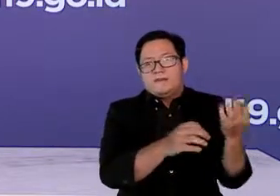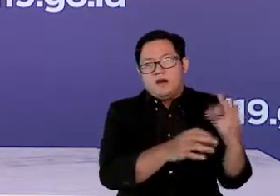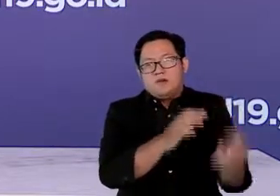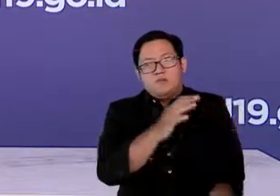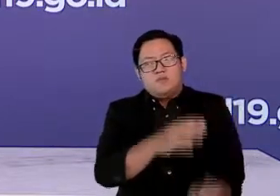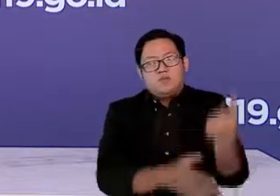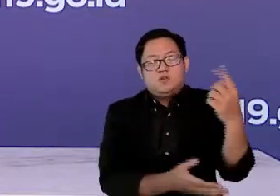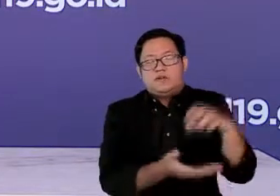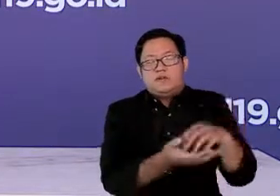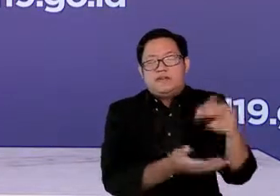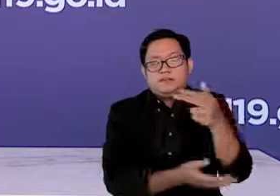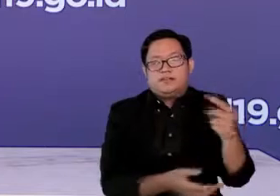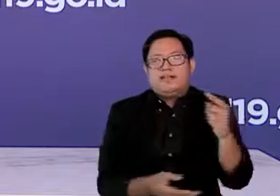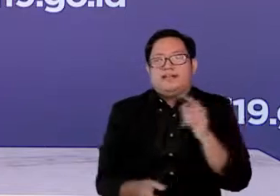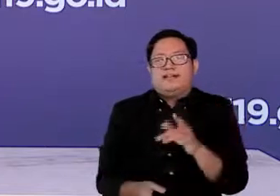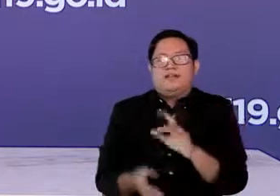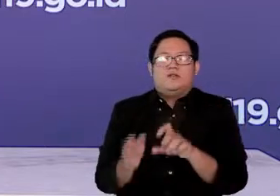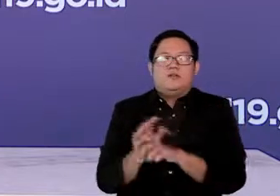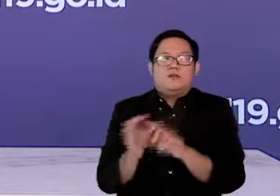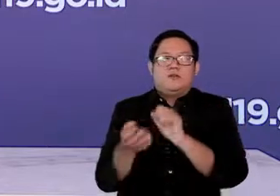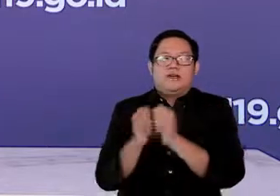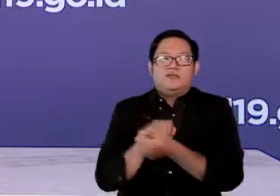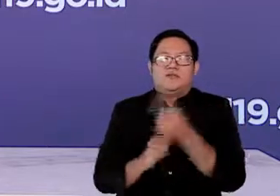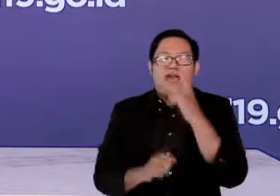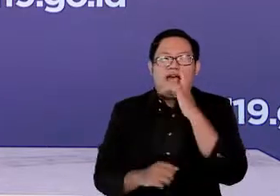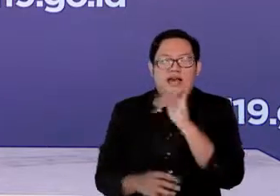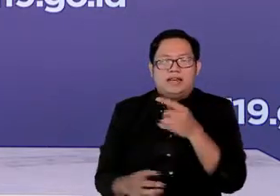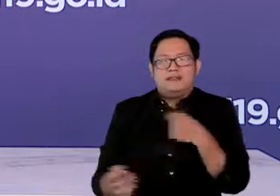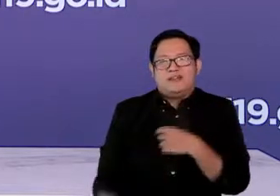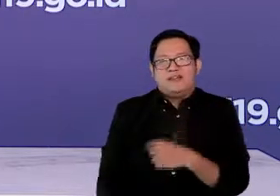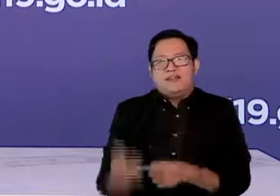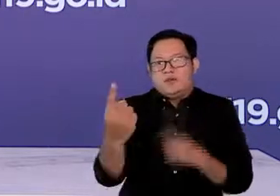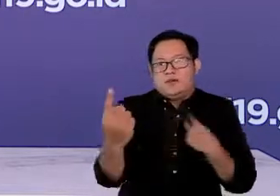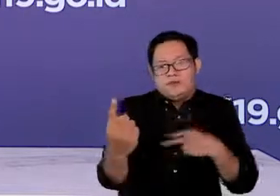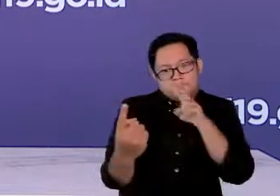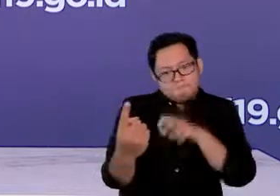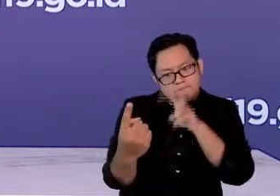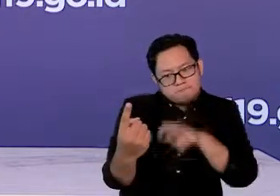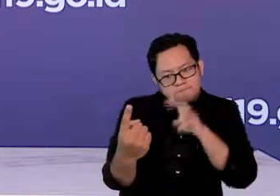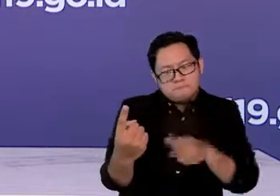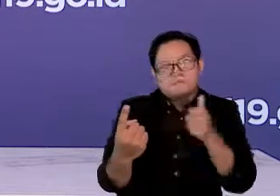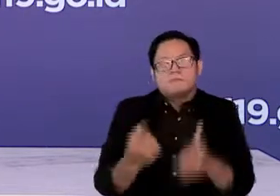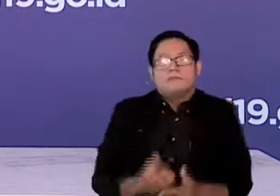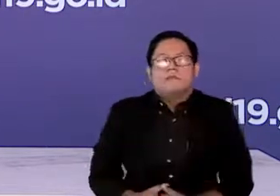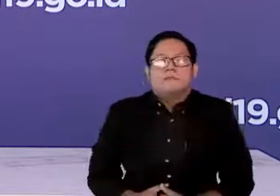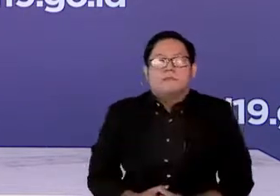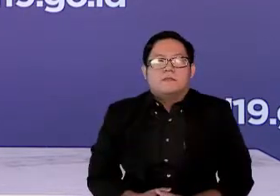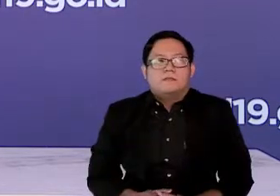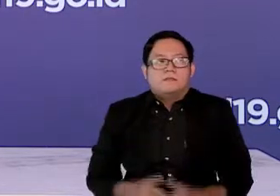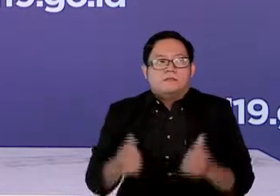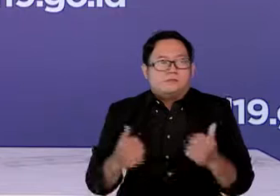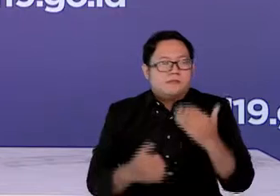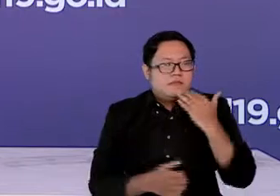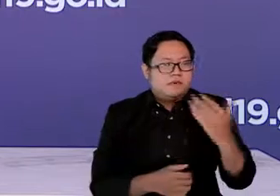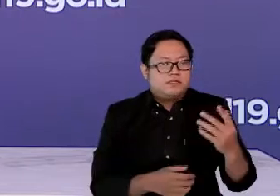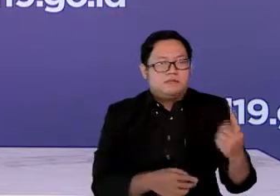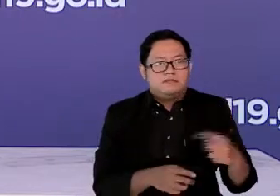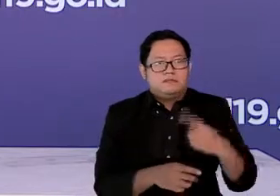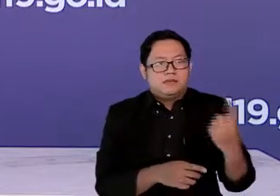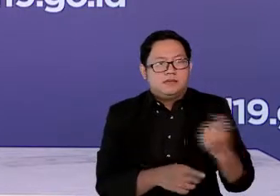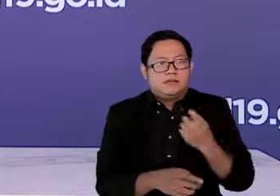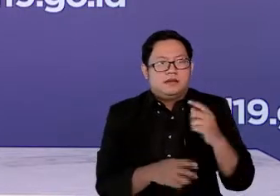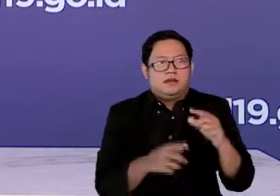detecting unusual cases in the field. Thank you. Thank you, Professor. The next question is from